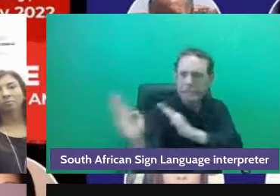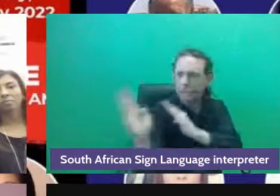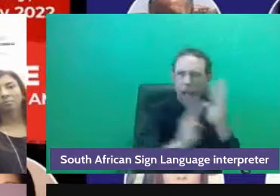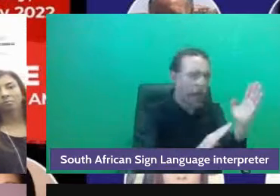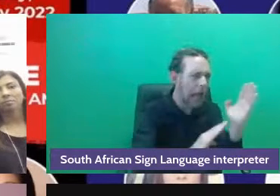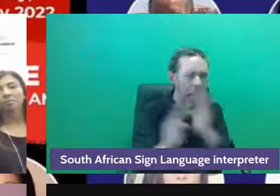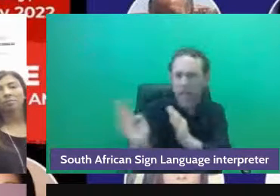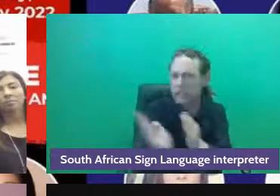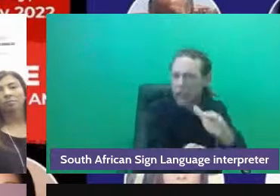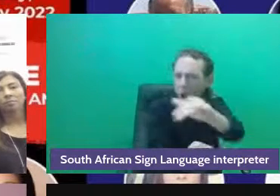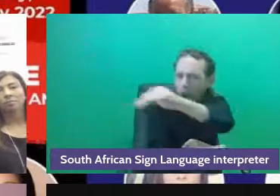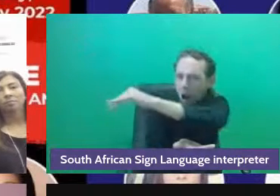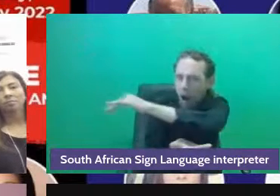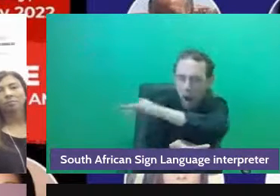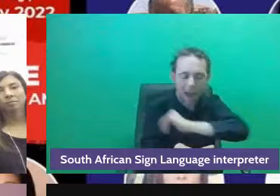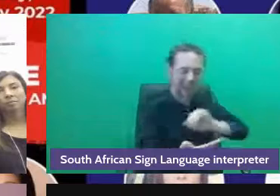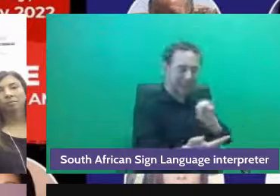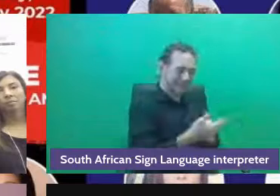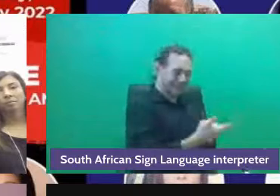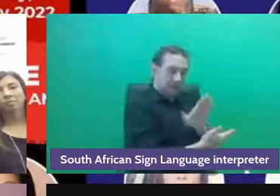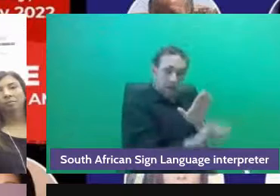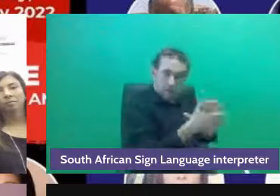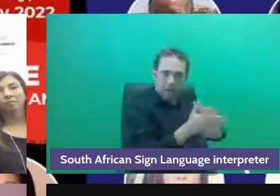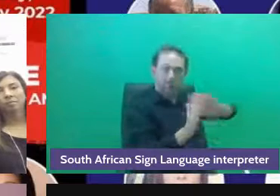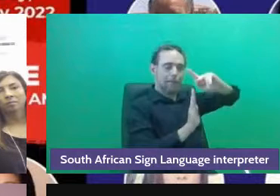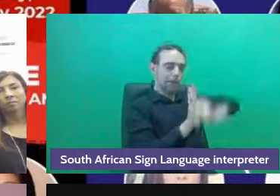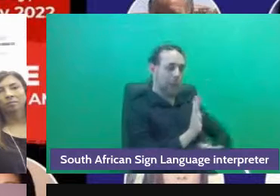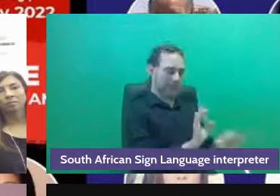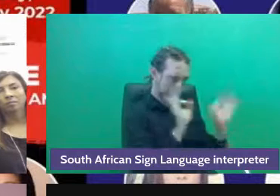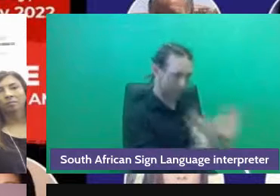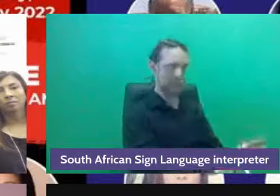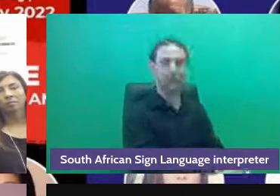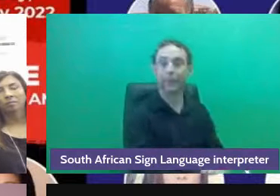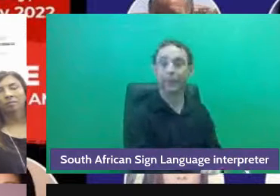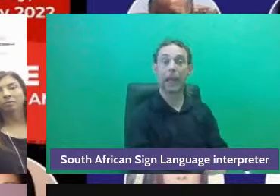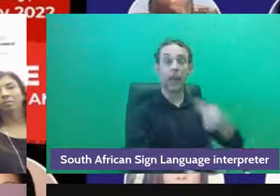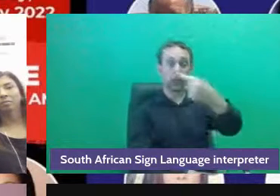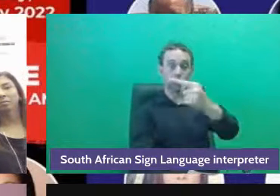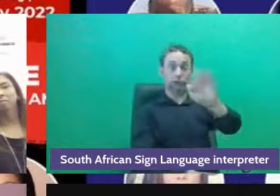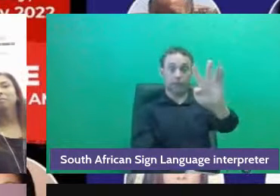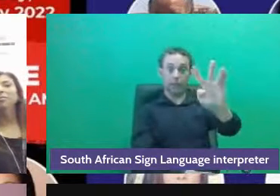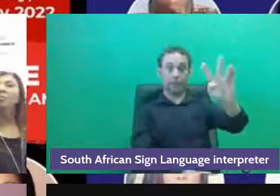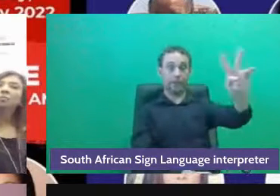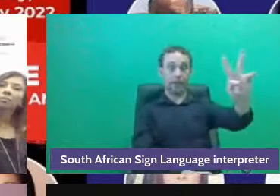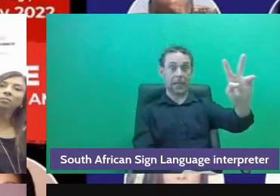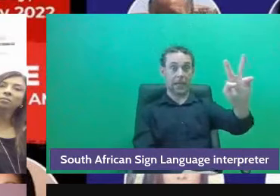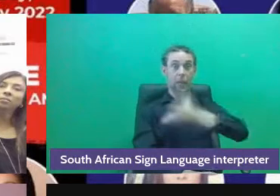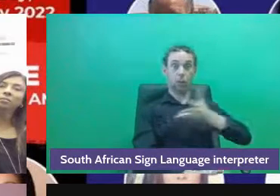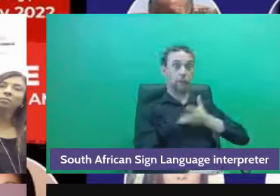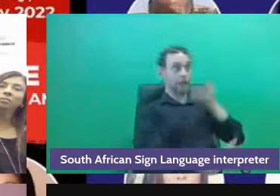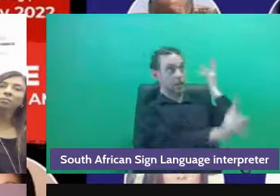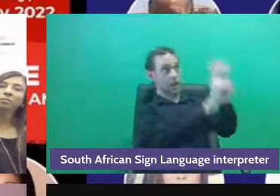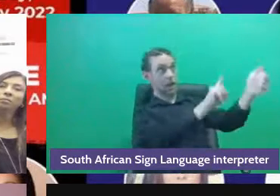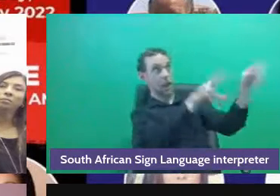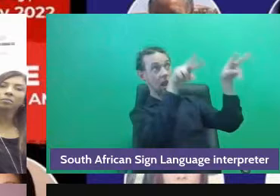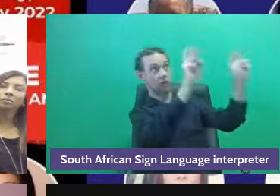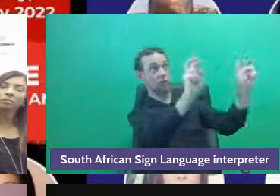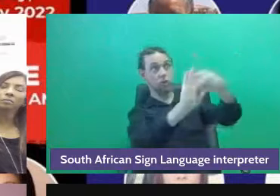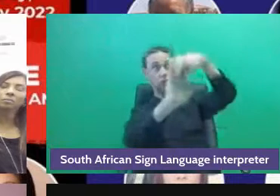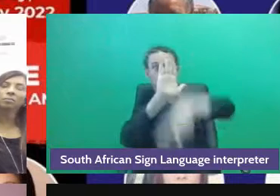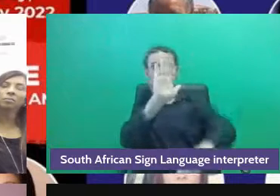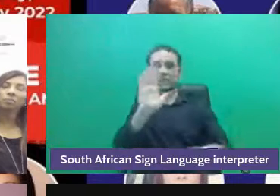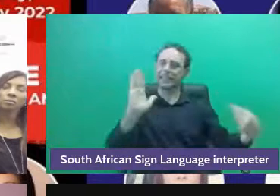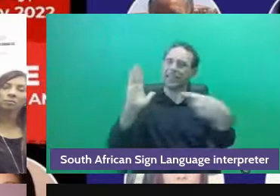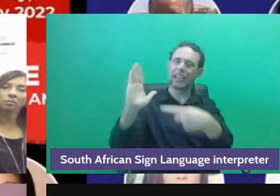Strategic Plan on Gender-Based Violence and Femicide, not a lot of persons with disability feel that the policy speaks to them.